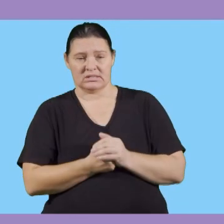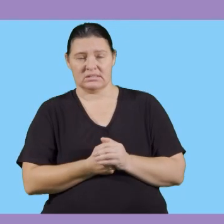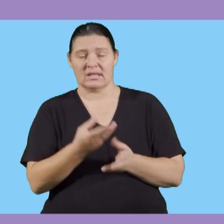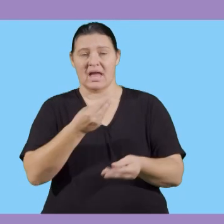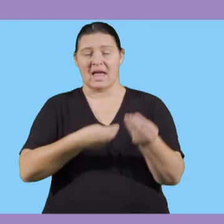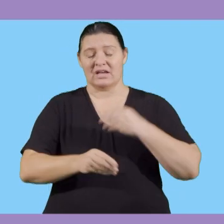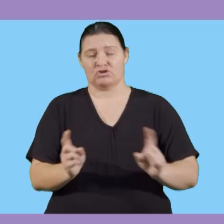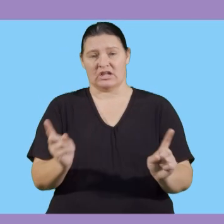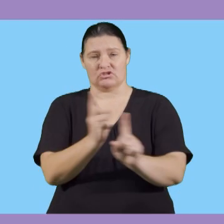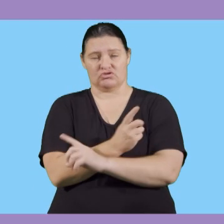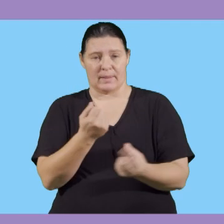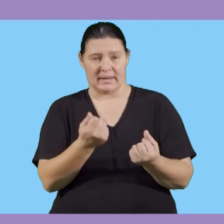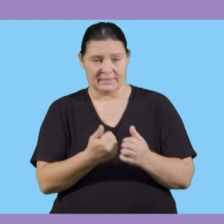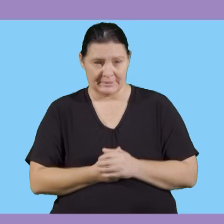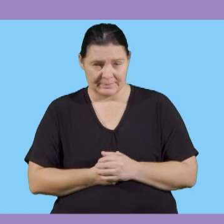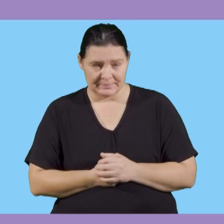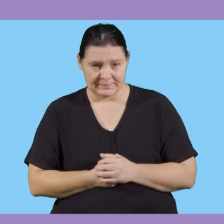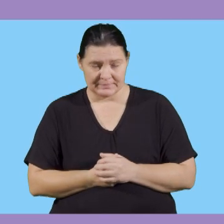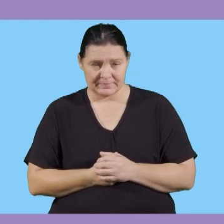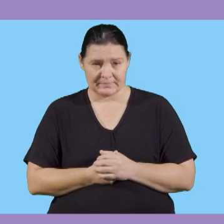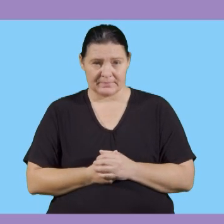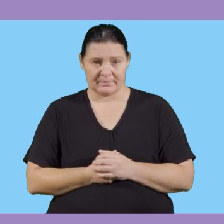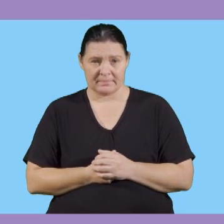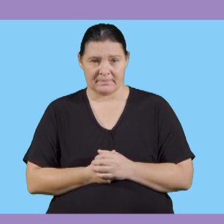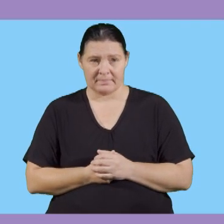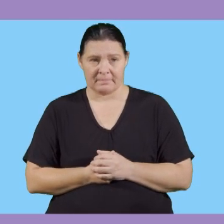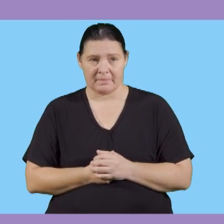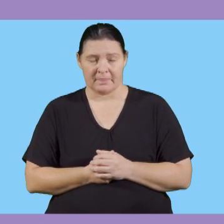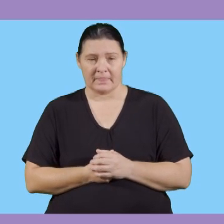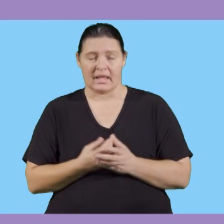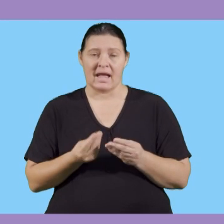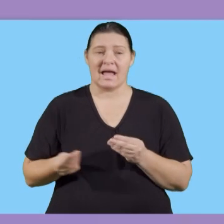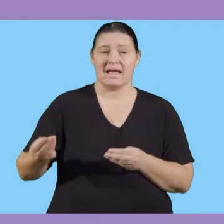profit, loss, exchange rate,